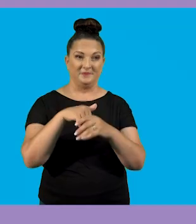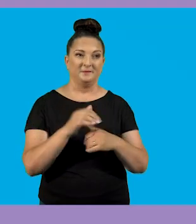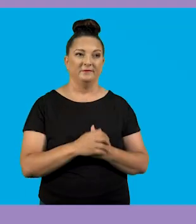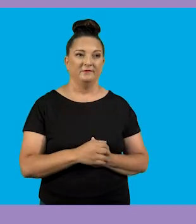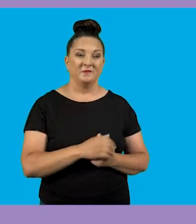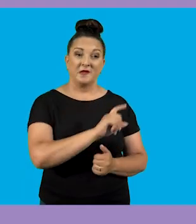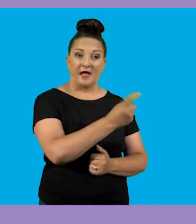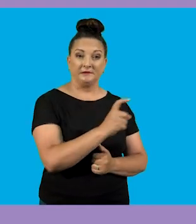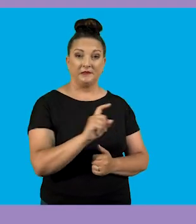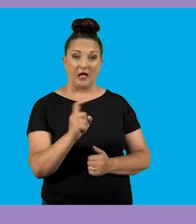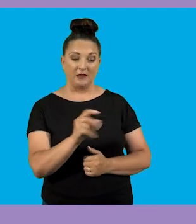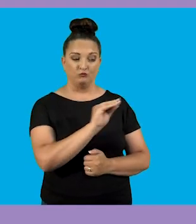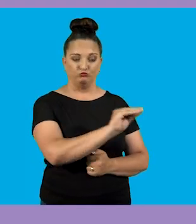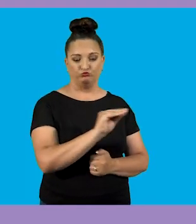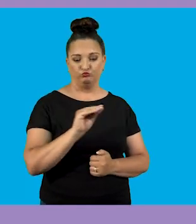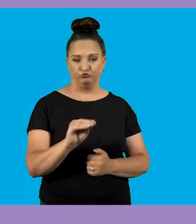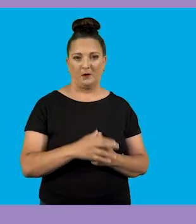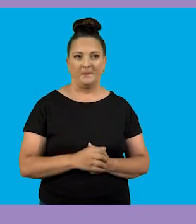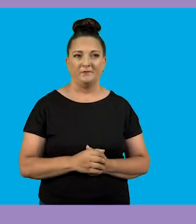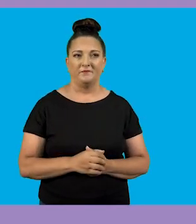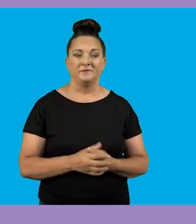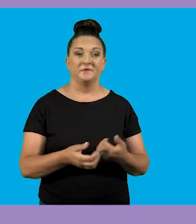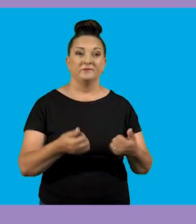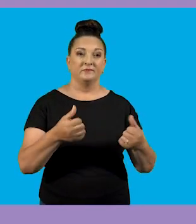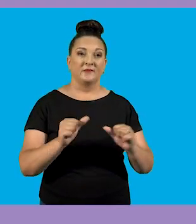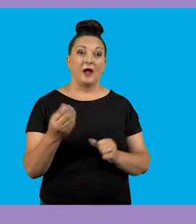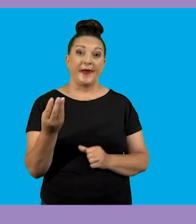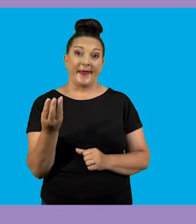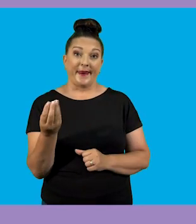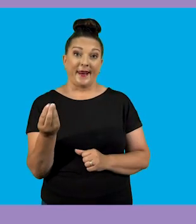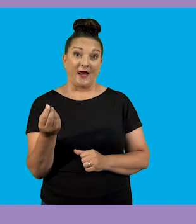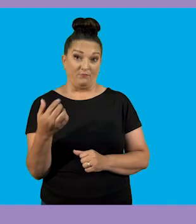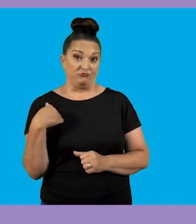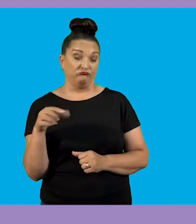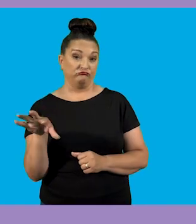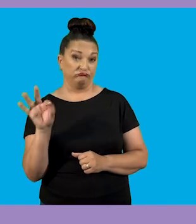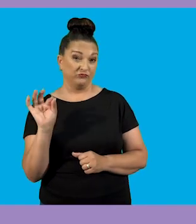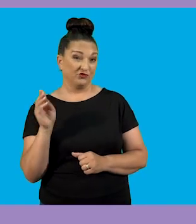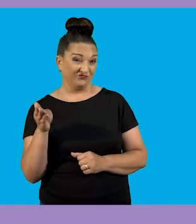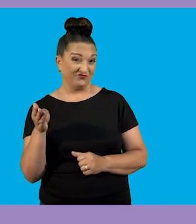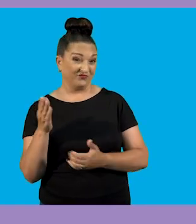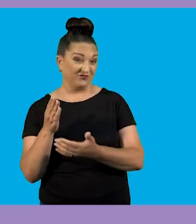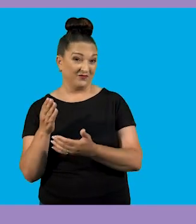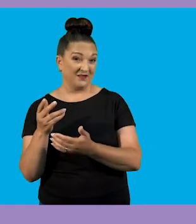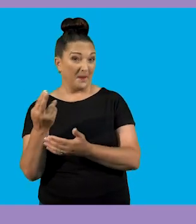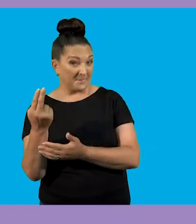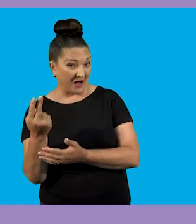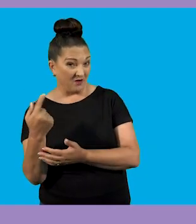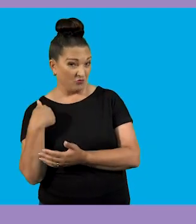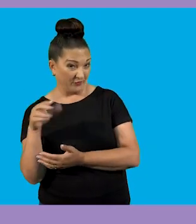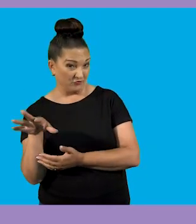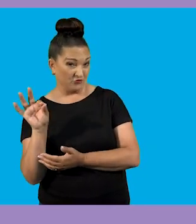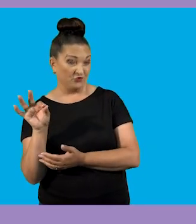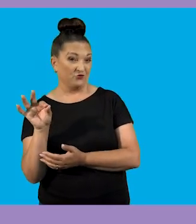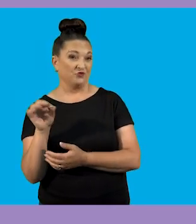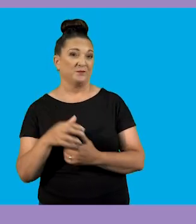We place x in each of the brackets. Then we are going to take the numbers that we chose, or the factors, the pair of factors that we